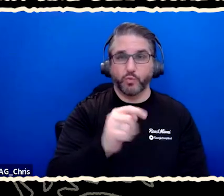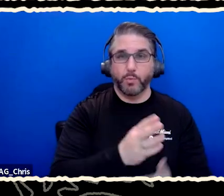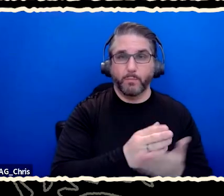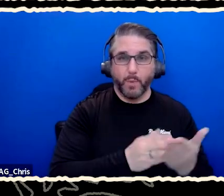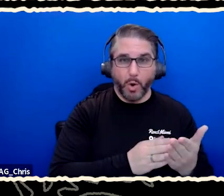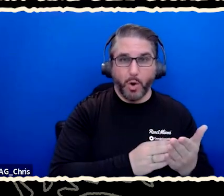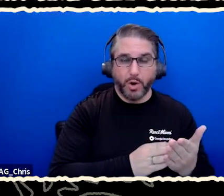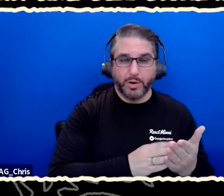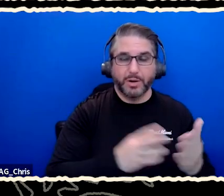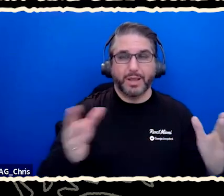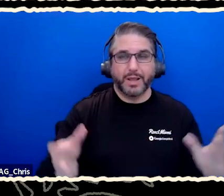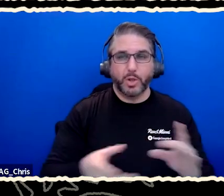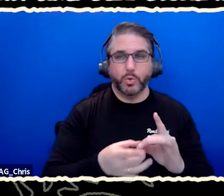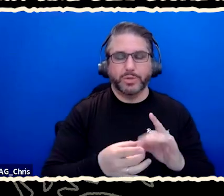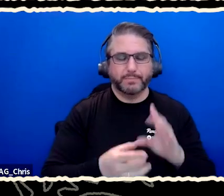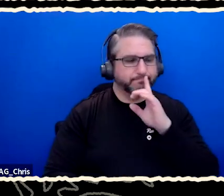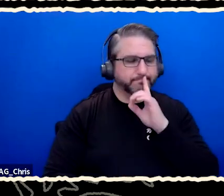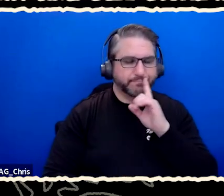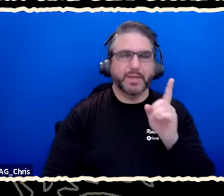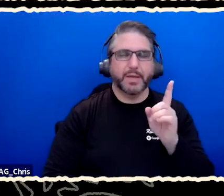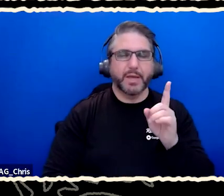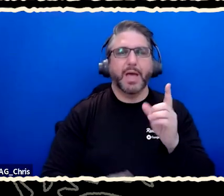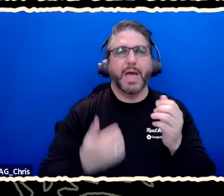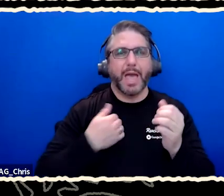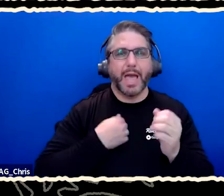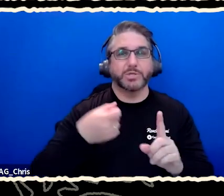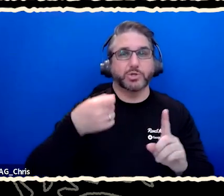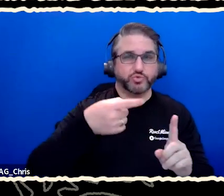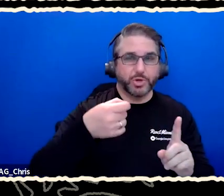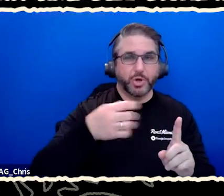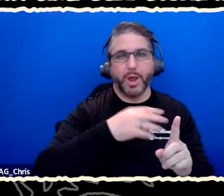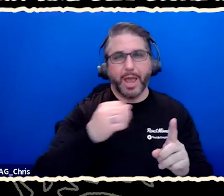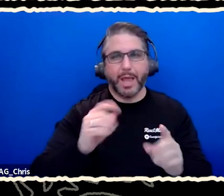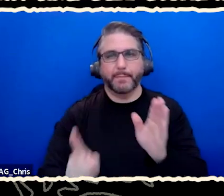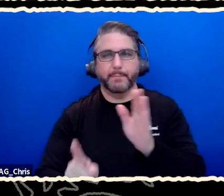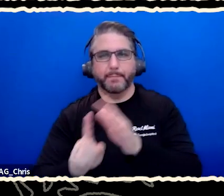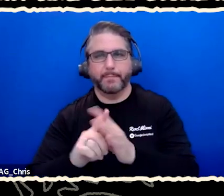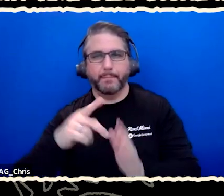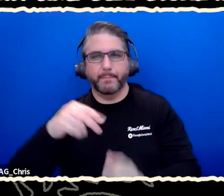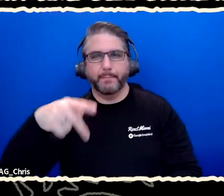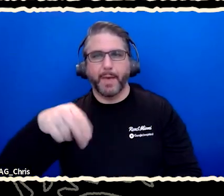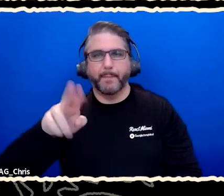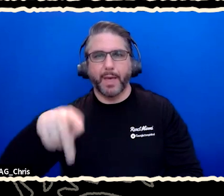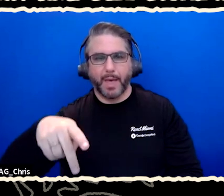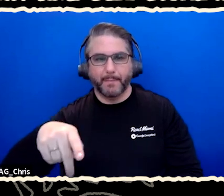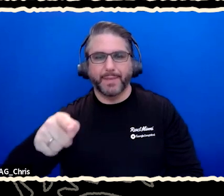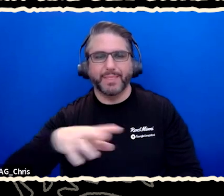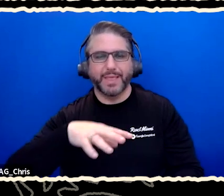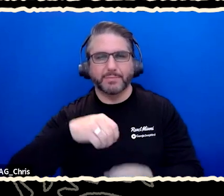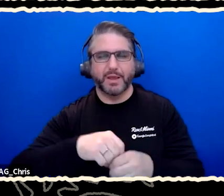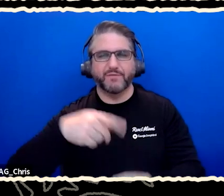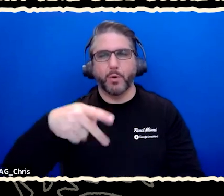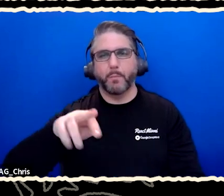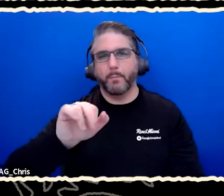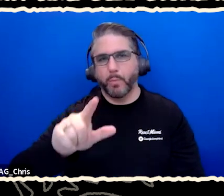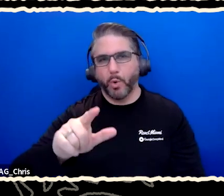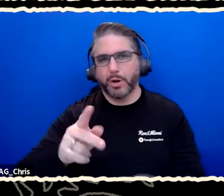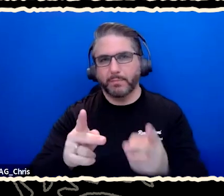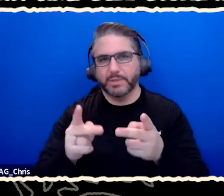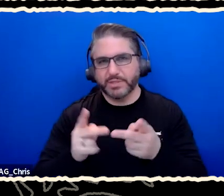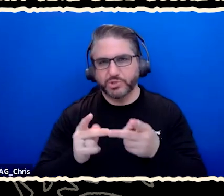together a trigger and a pop-up. And in our case, a pop-up is made of a portal, positioner, and a couple of